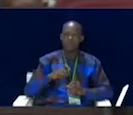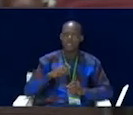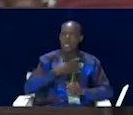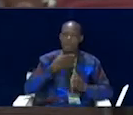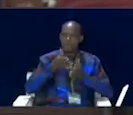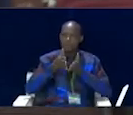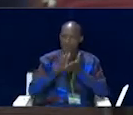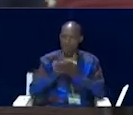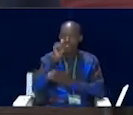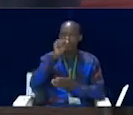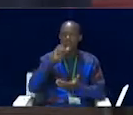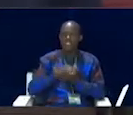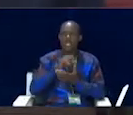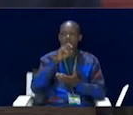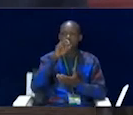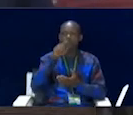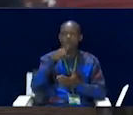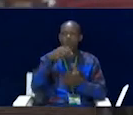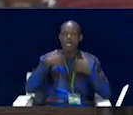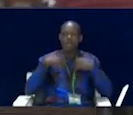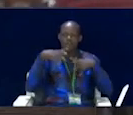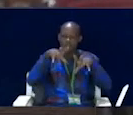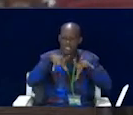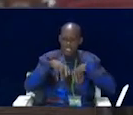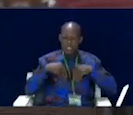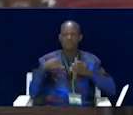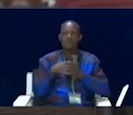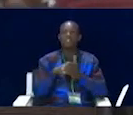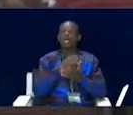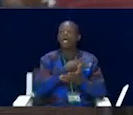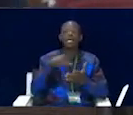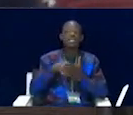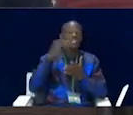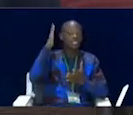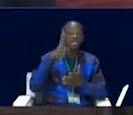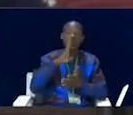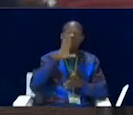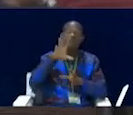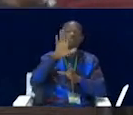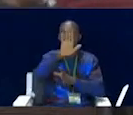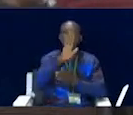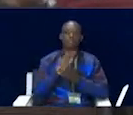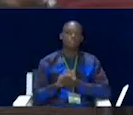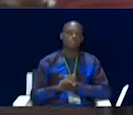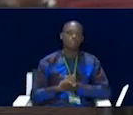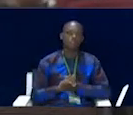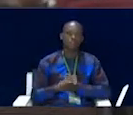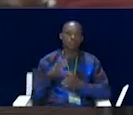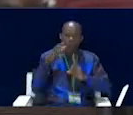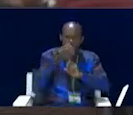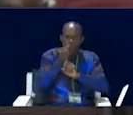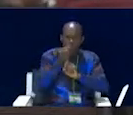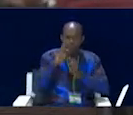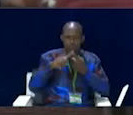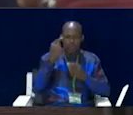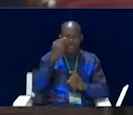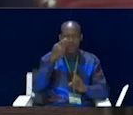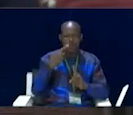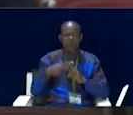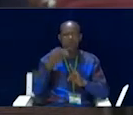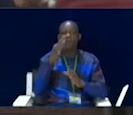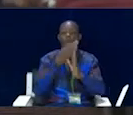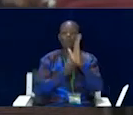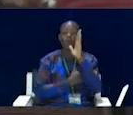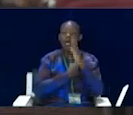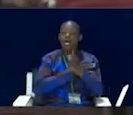yours. Believe that you have received it and it shall be yours. Hold on to the word of God.